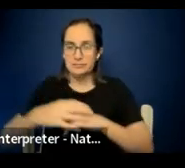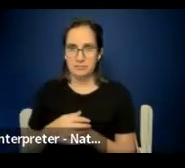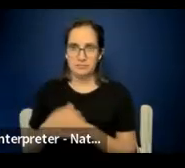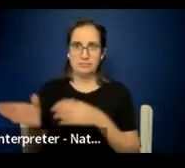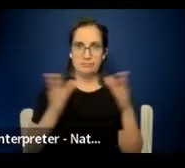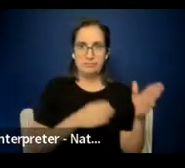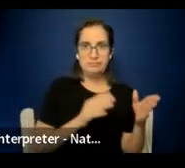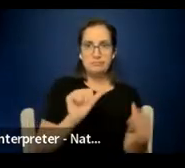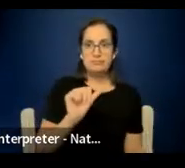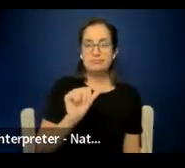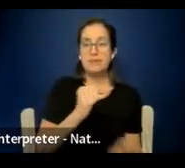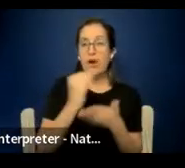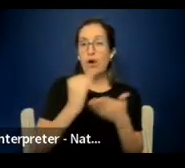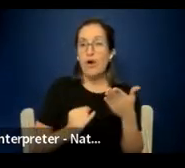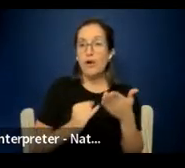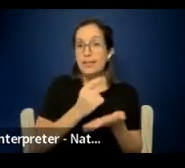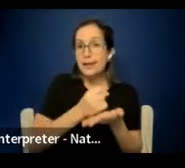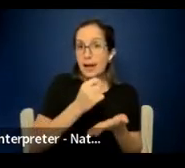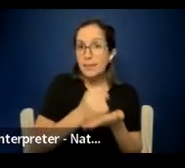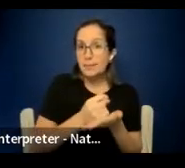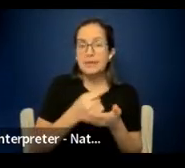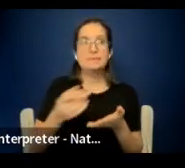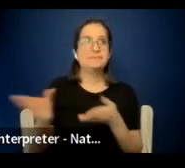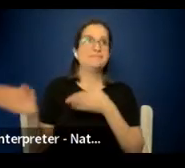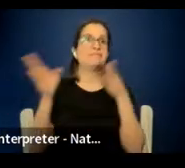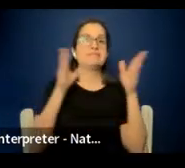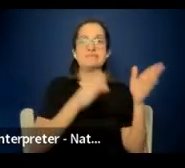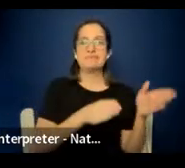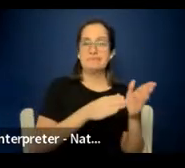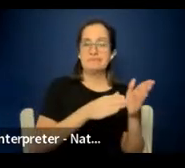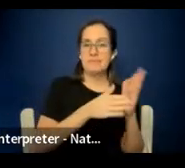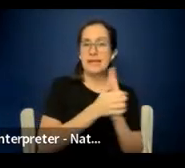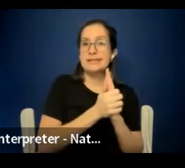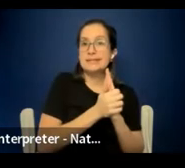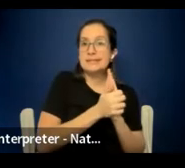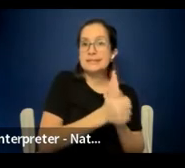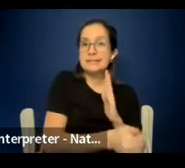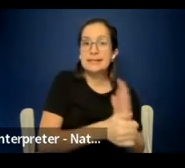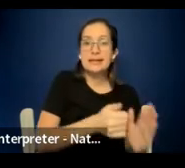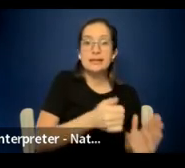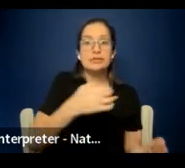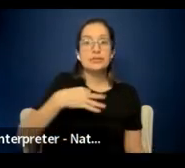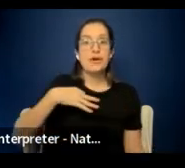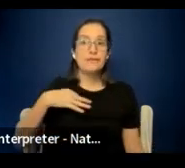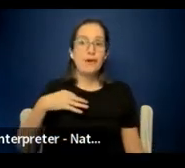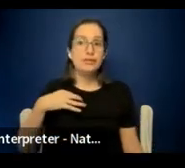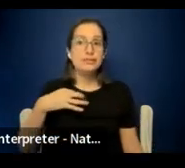therapy volunteer? Is it the skills-based, you know, volunteer who is,